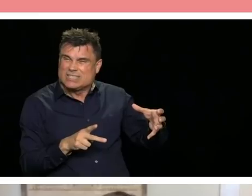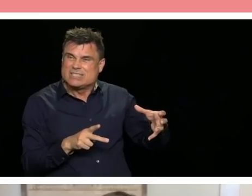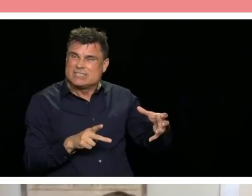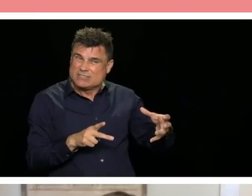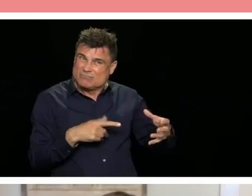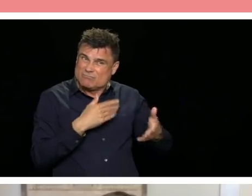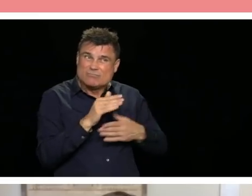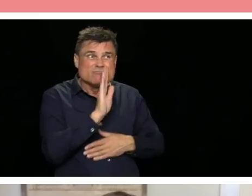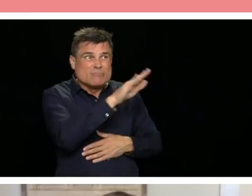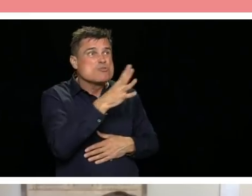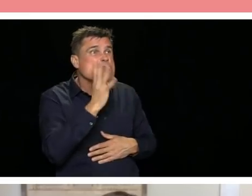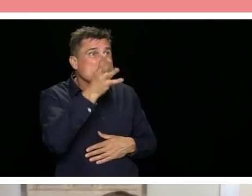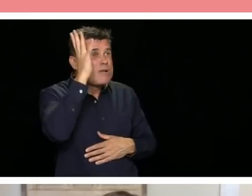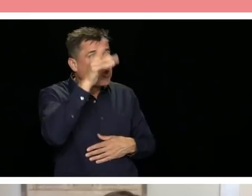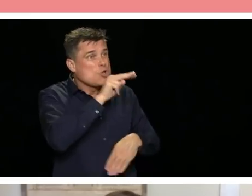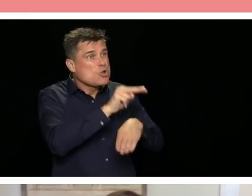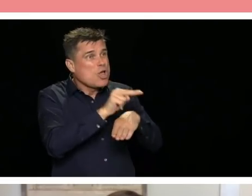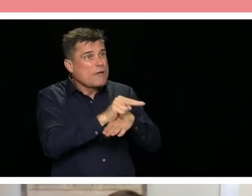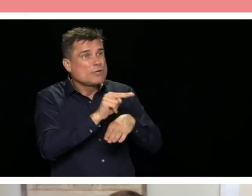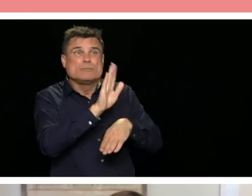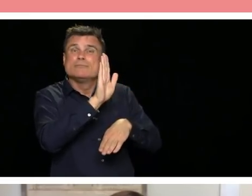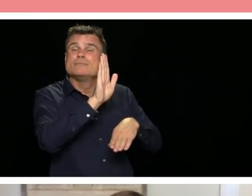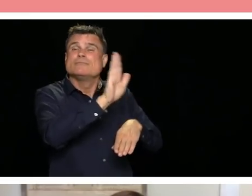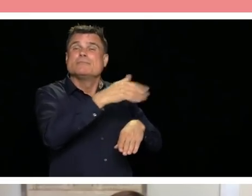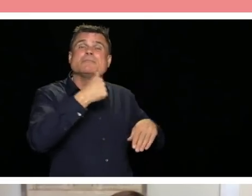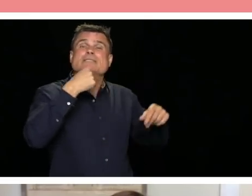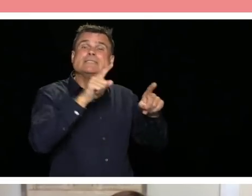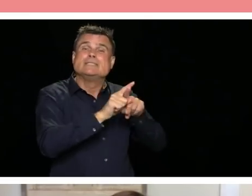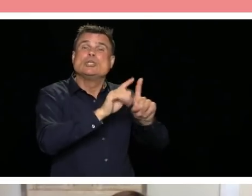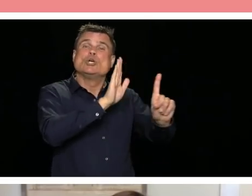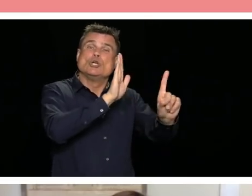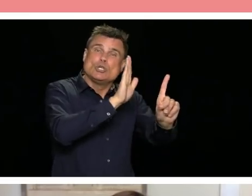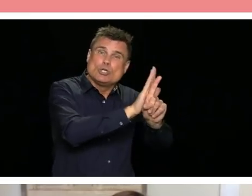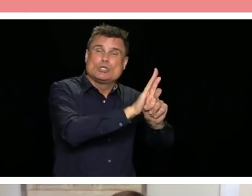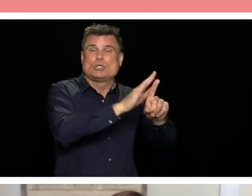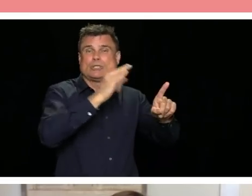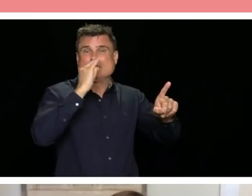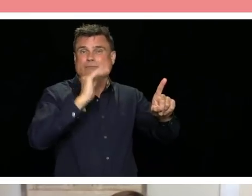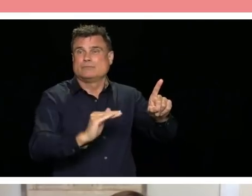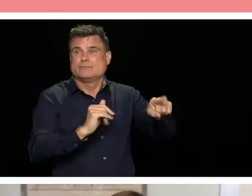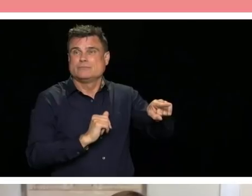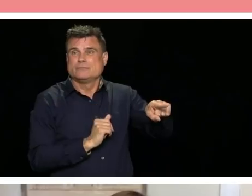everyone else, because they are there to support you as family members.